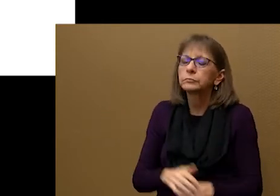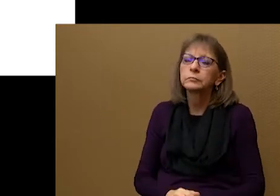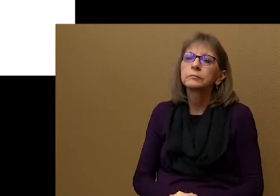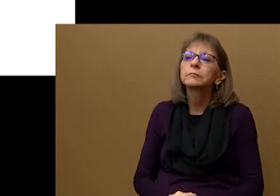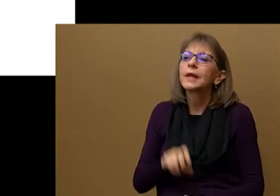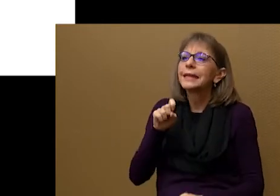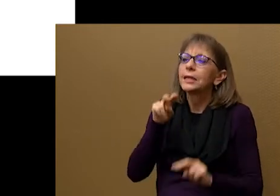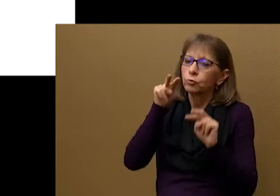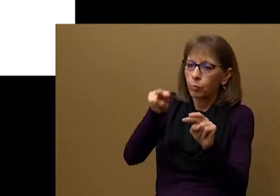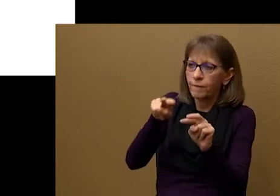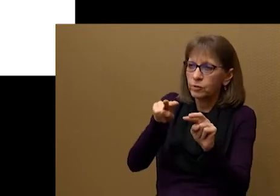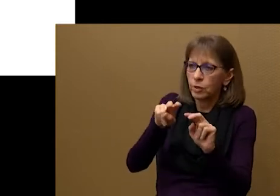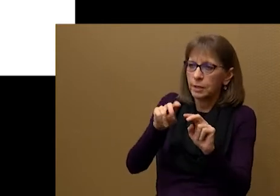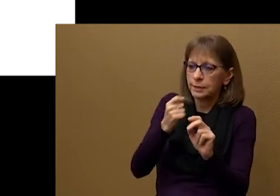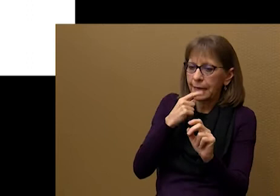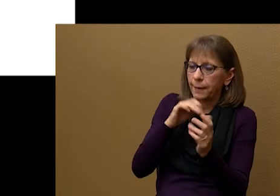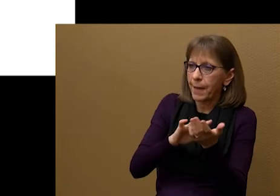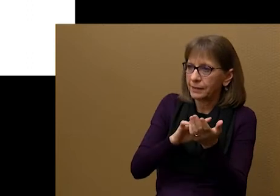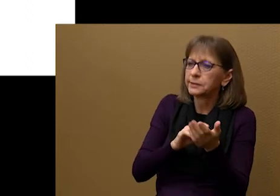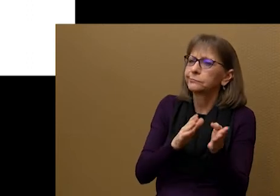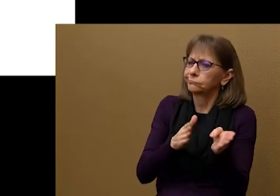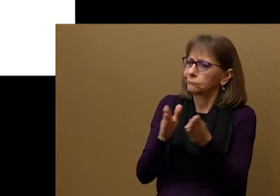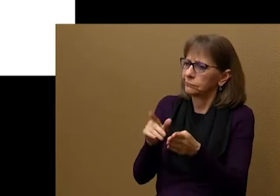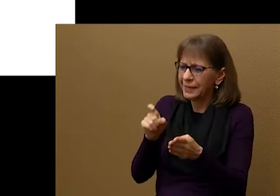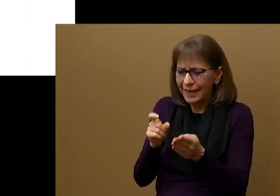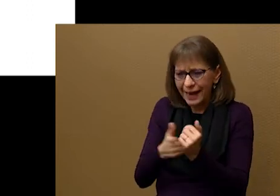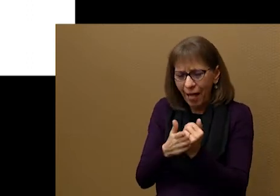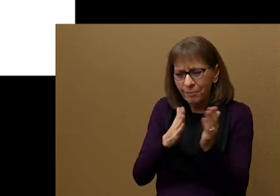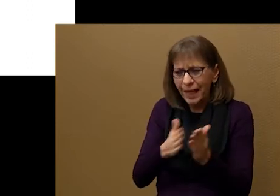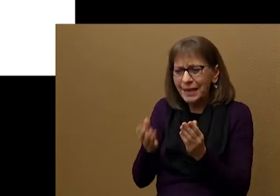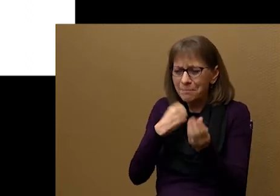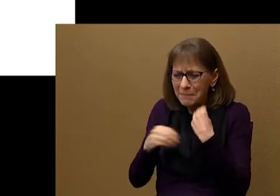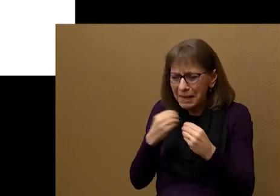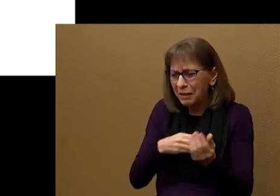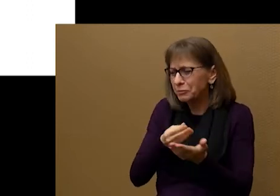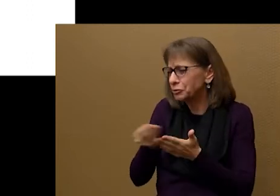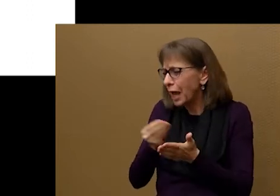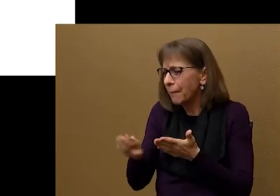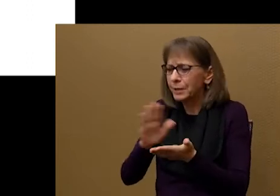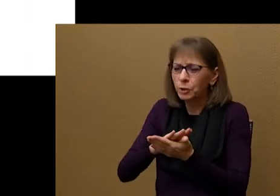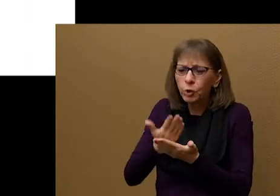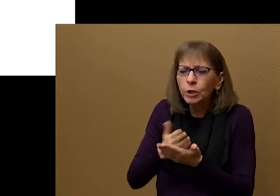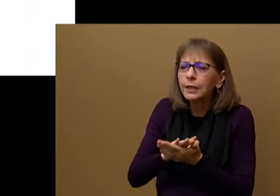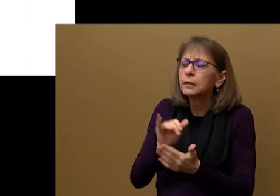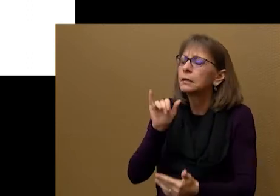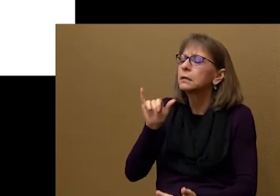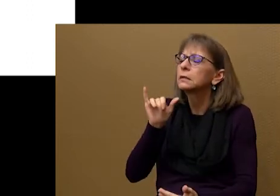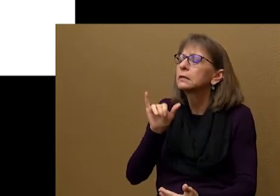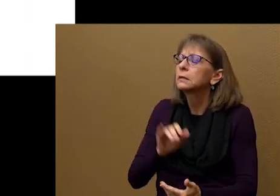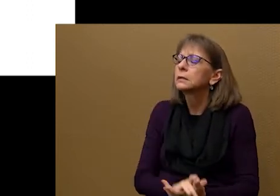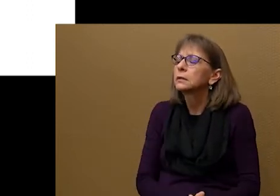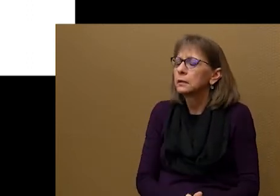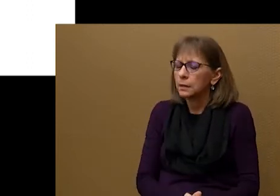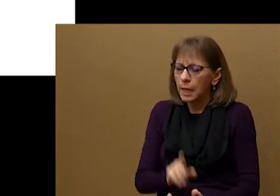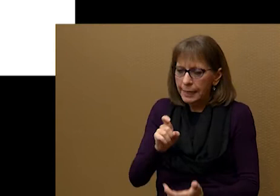their own. Need supervision taking medicine. Need help planning a meal, shopping, cooking.